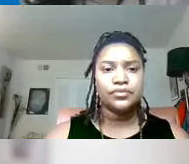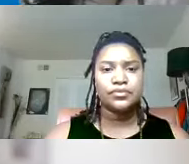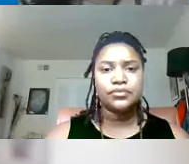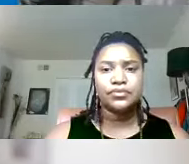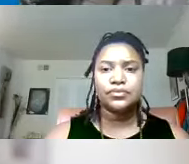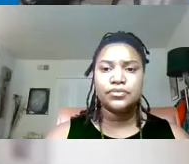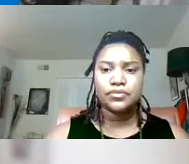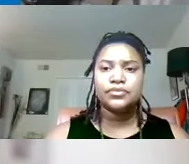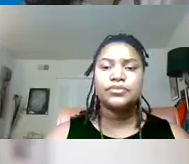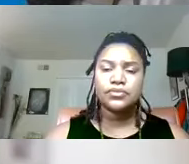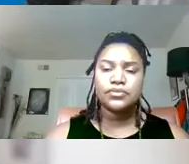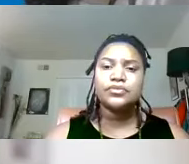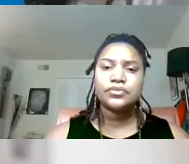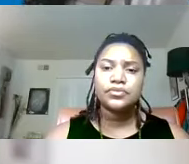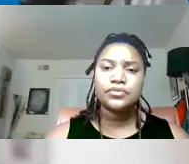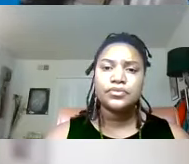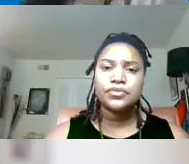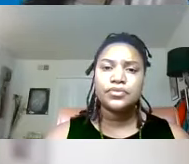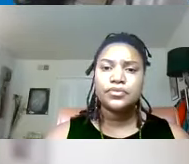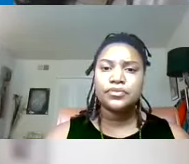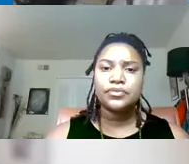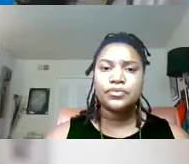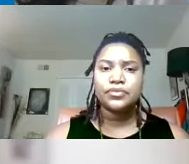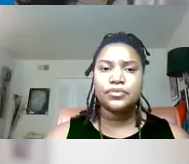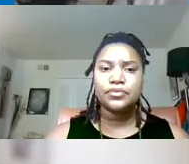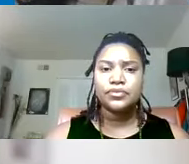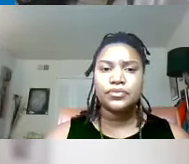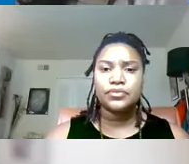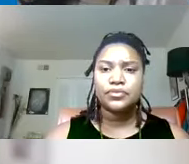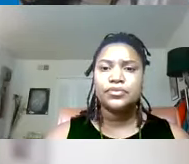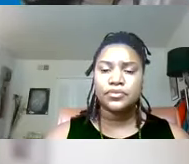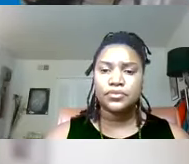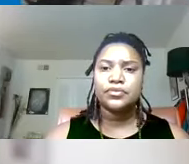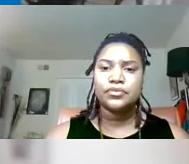Yeah, so I know for sure about Meharry's